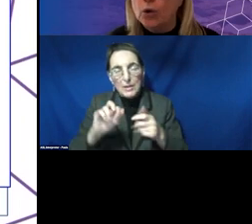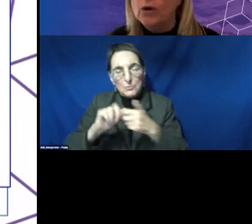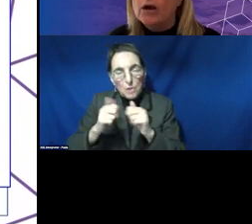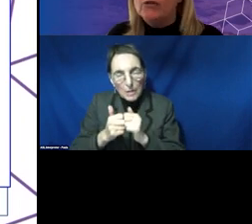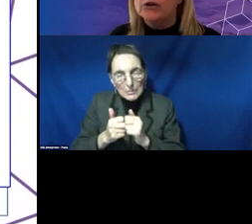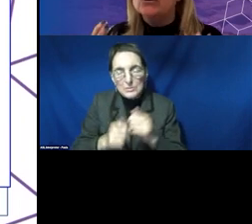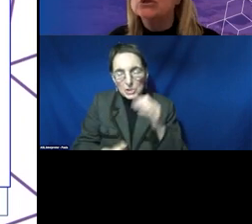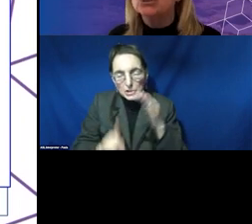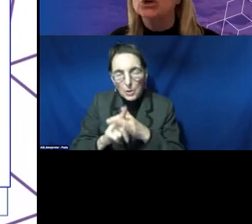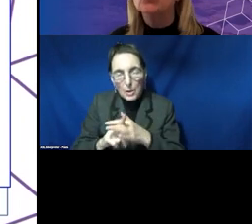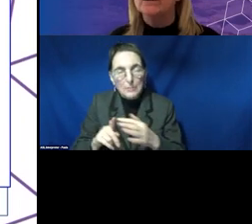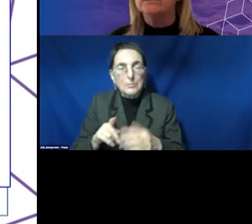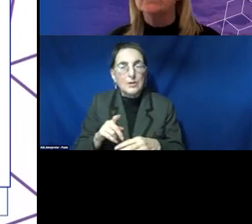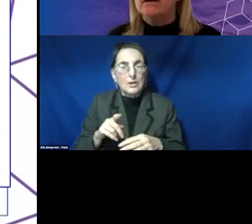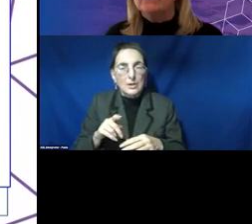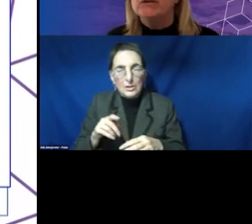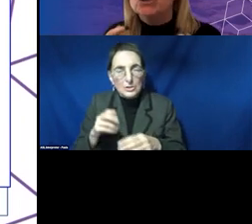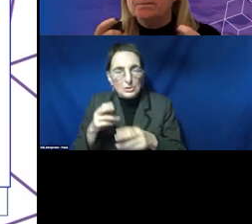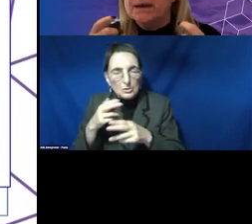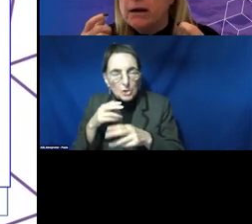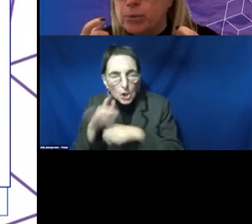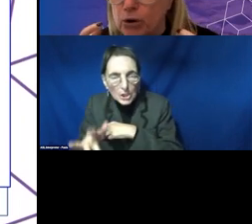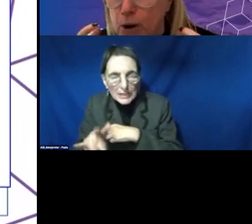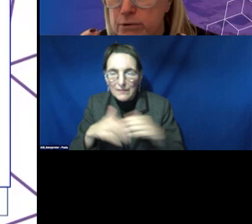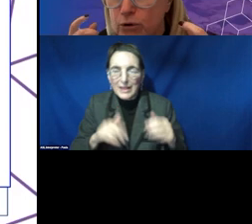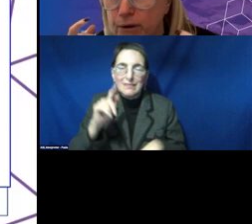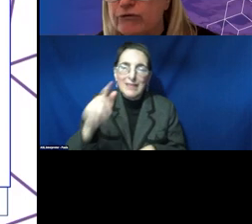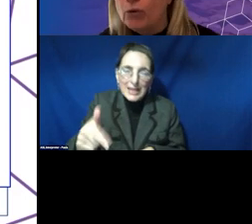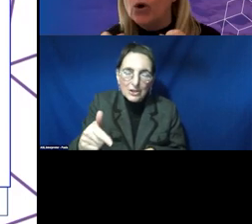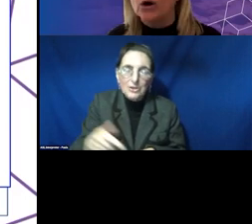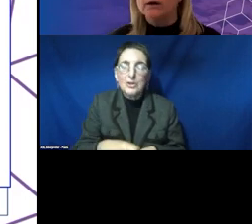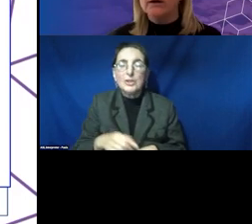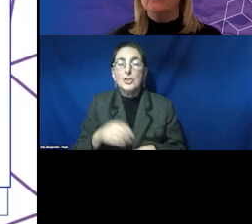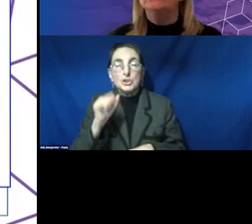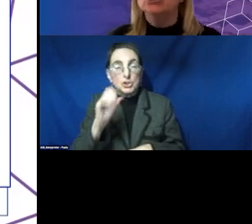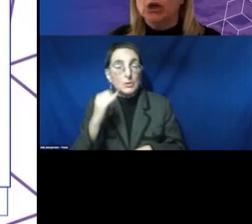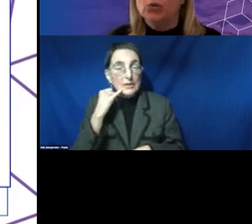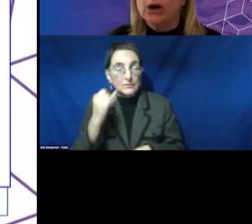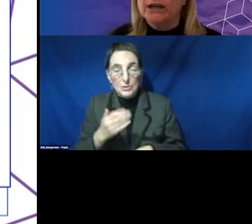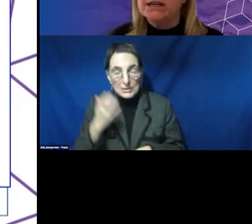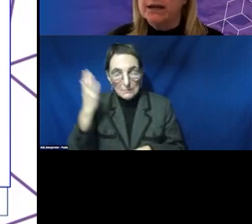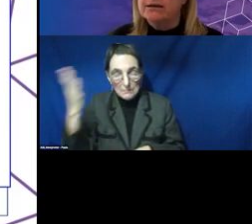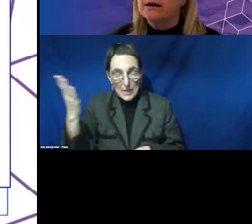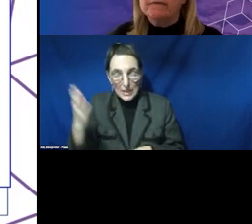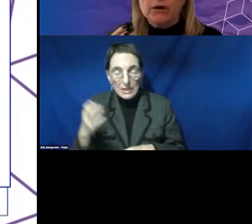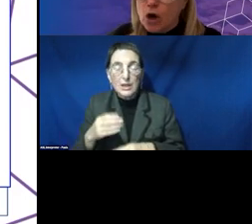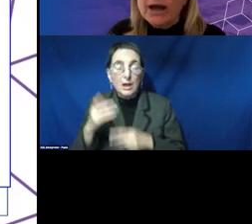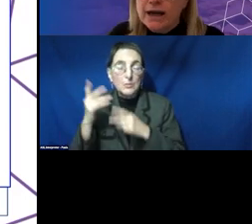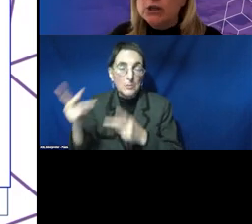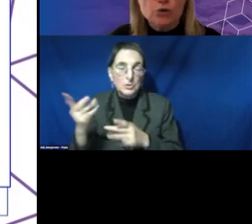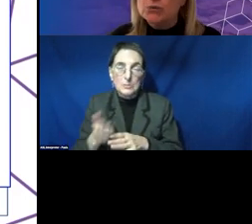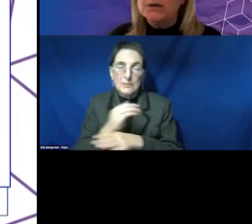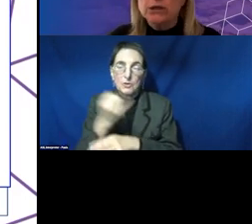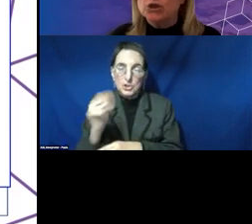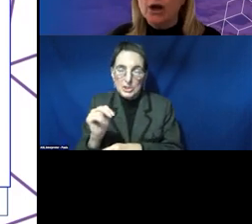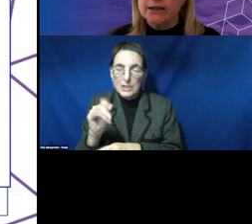So the news to you is, if you're submitting a proposal before that January date, go ahead